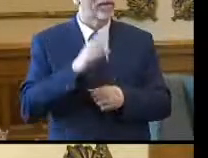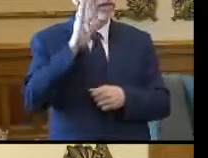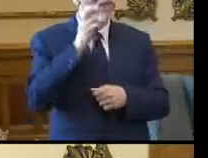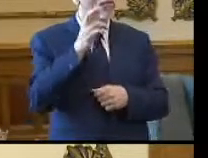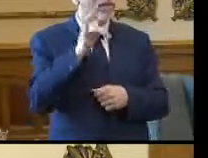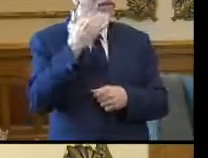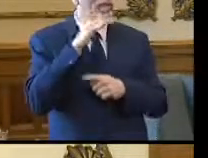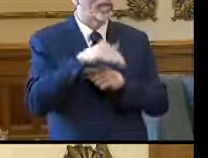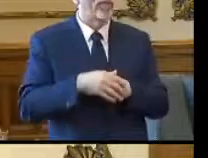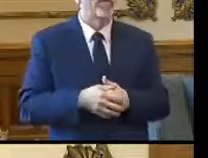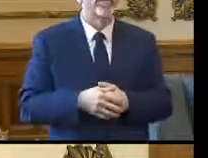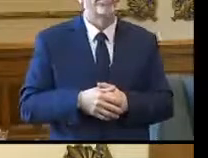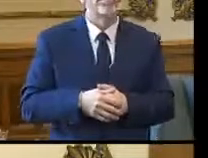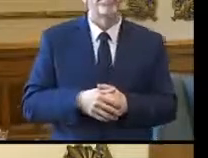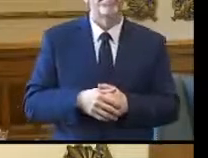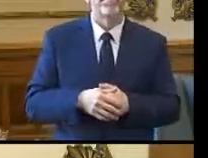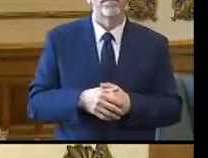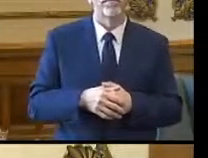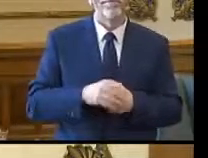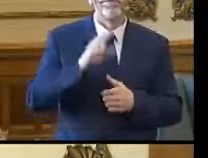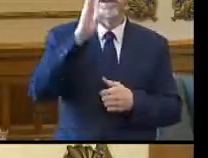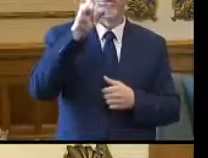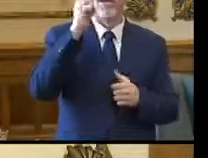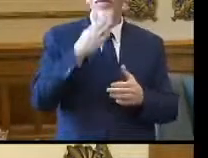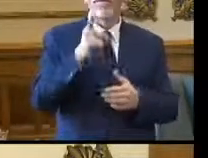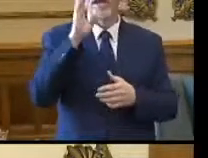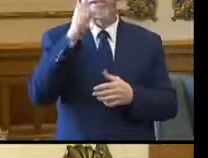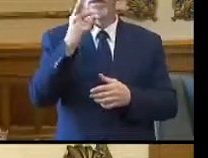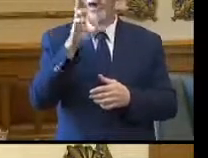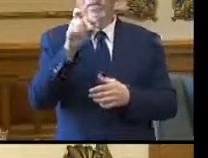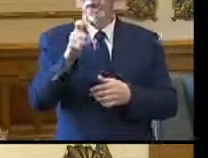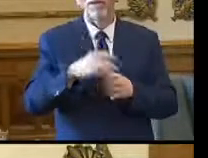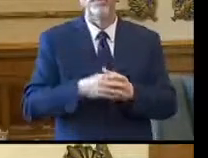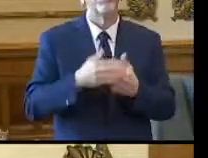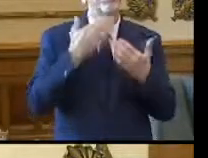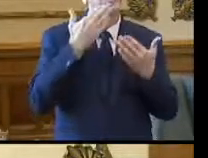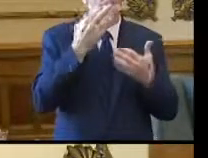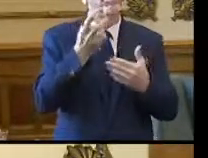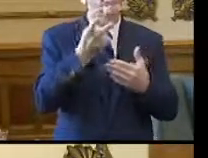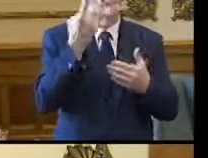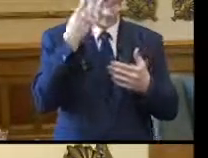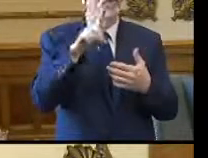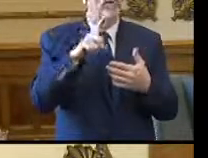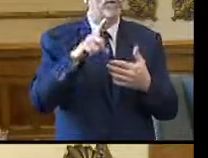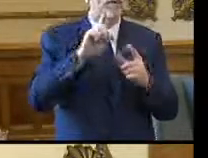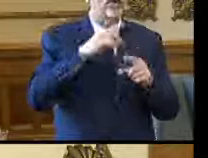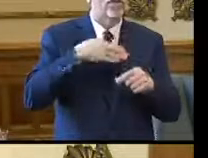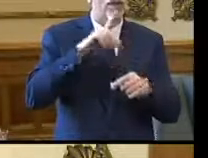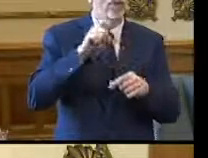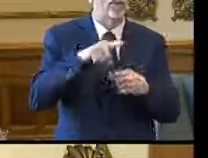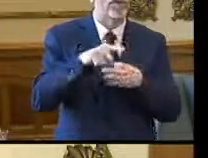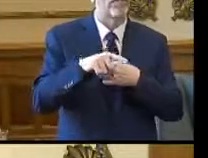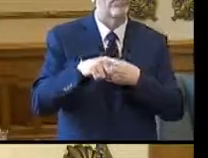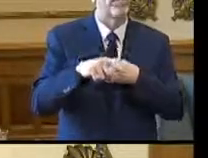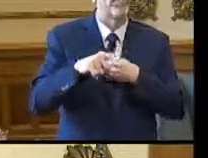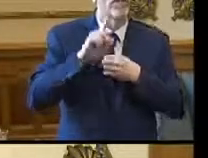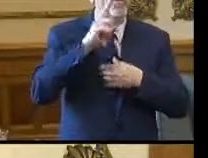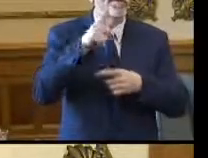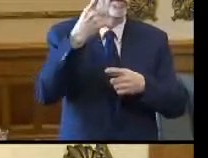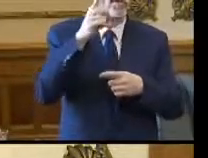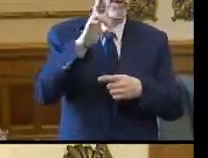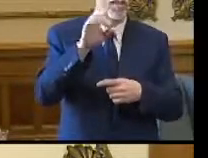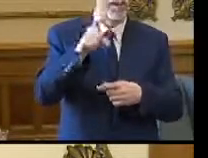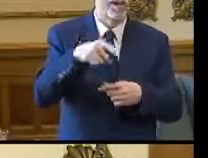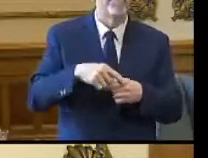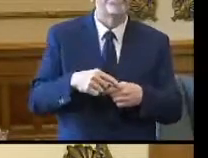afternoon. Hello, Governor, and hello, Dr. Box. Thank you for taking my question, which is actually 2 for Dr. Box.